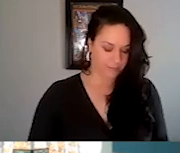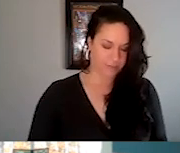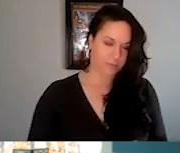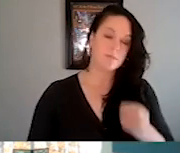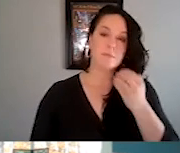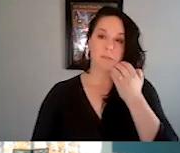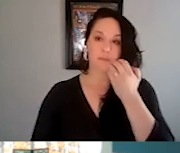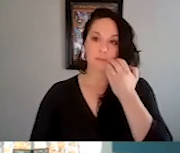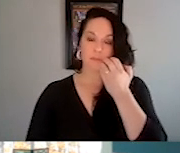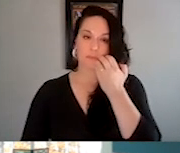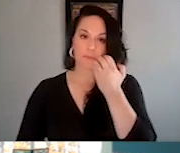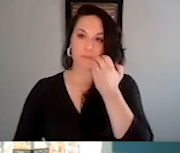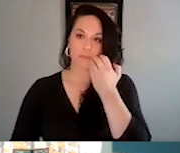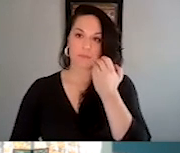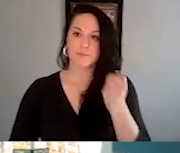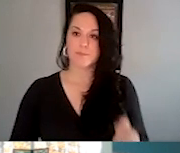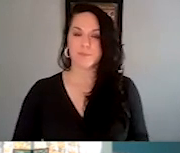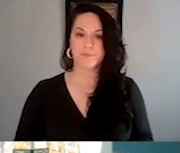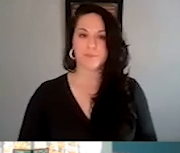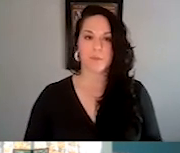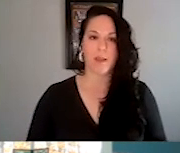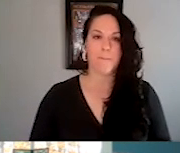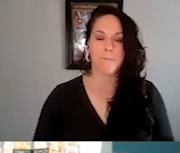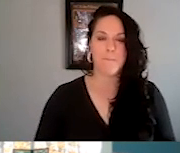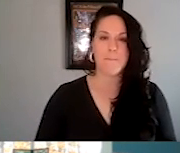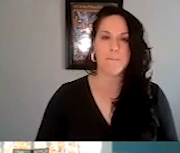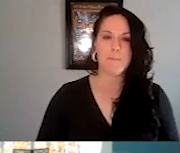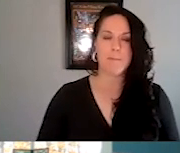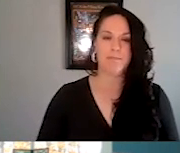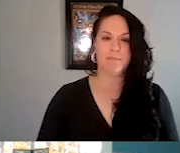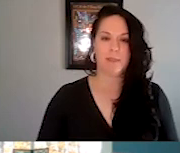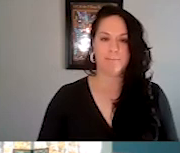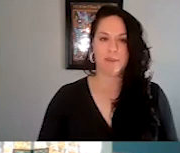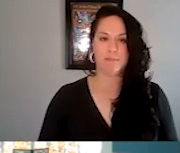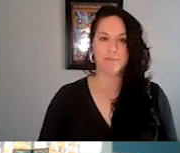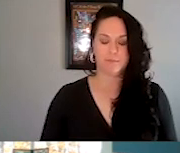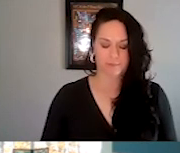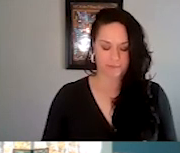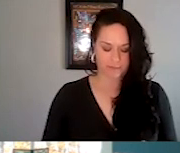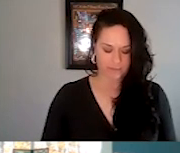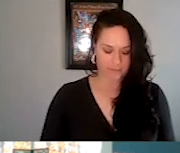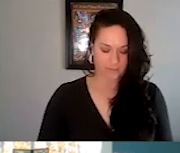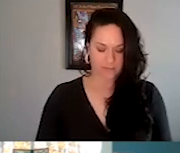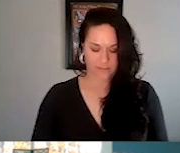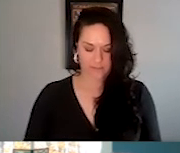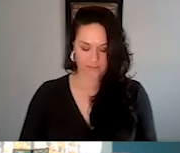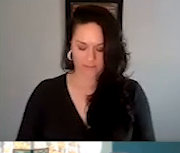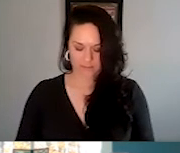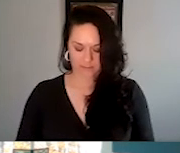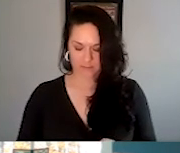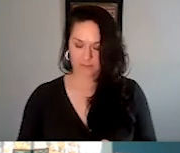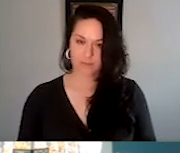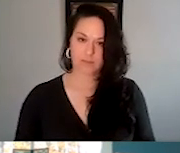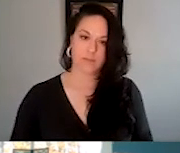together and issue cease and desist letters to all of the businesses in this town that were selling or distributing